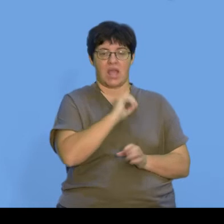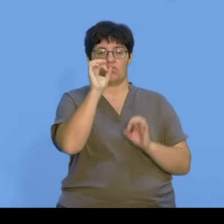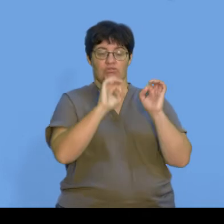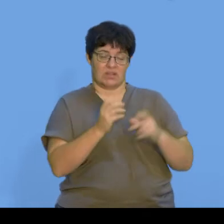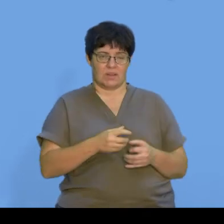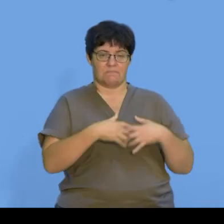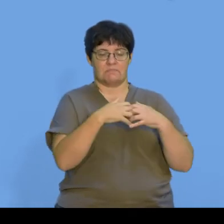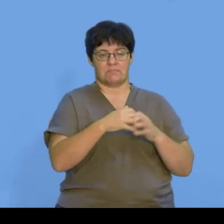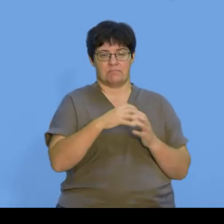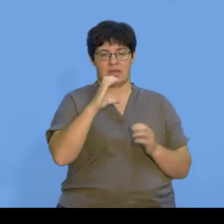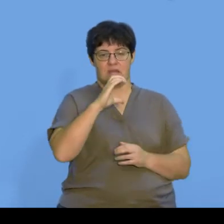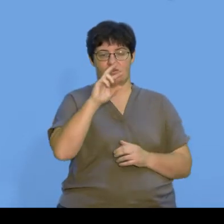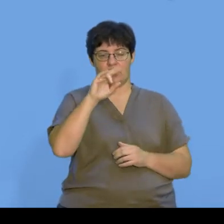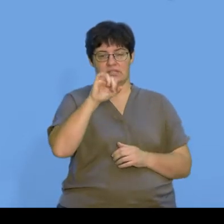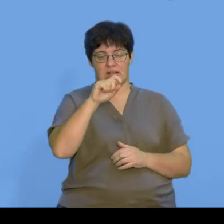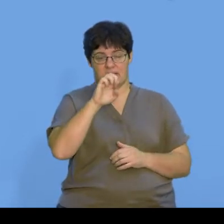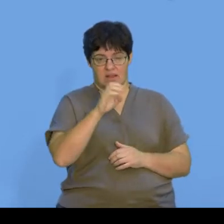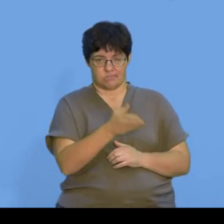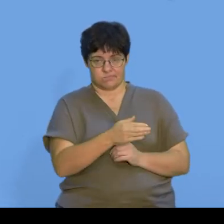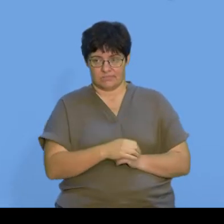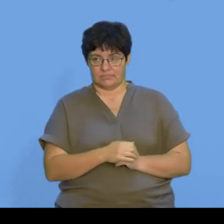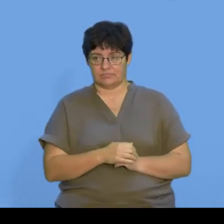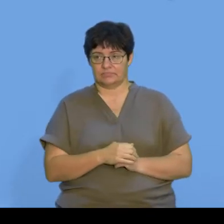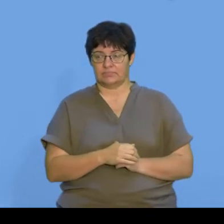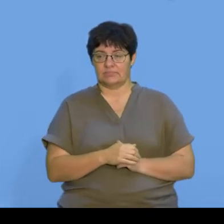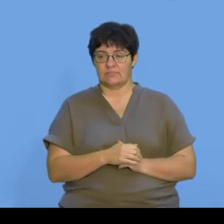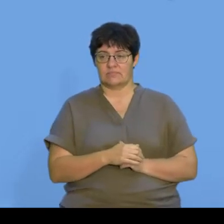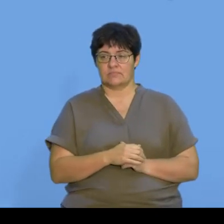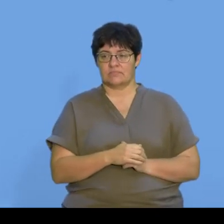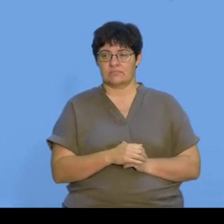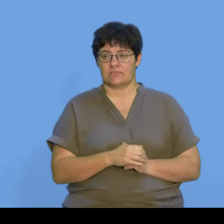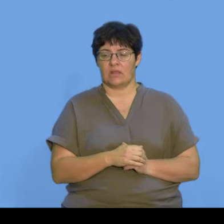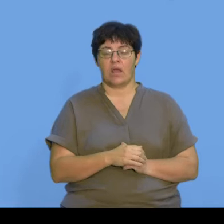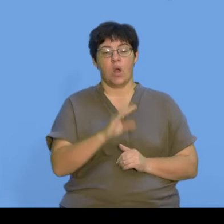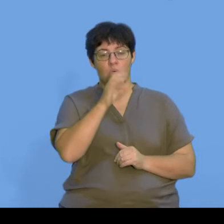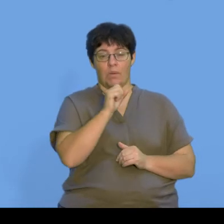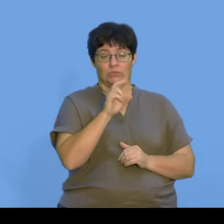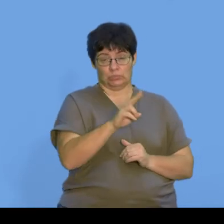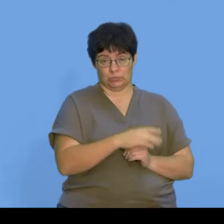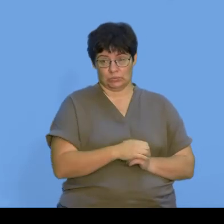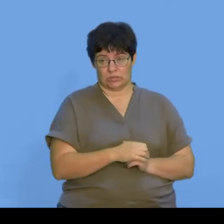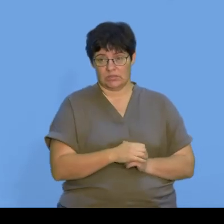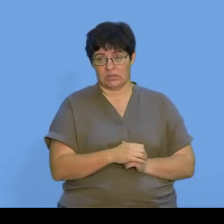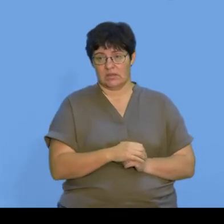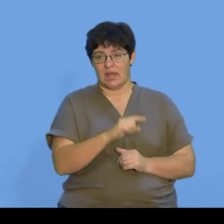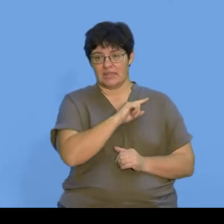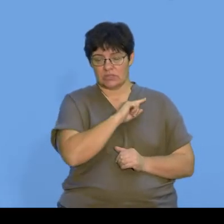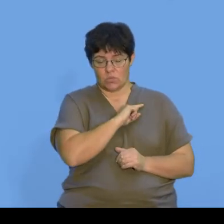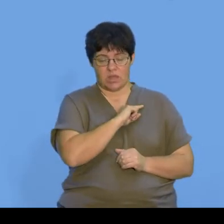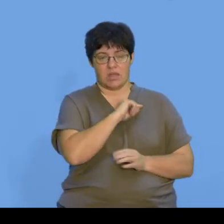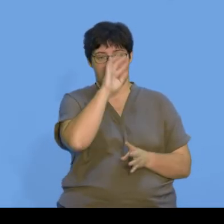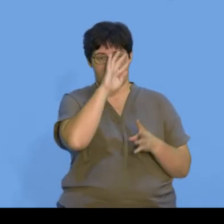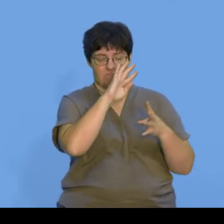crystals, okay? That's hydrated copper sulfate, copper 2, all right? Okay, so hence this